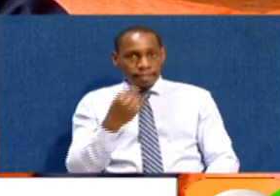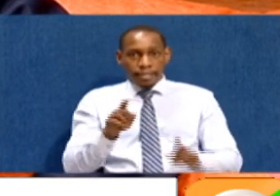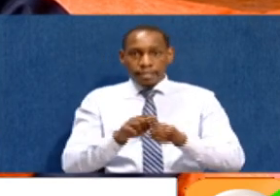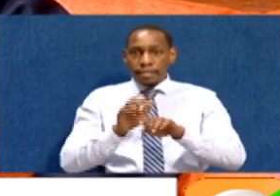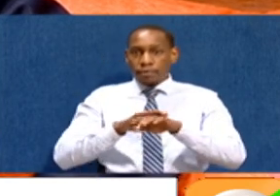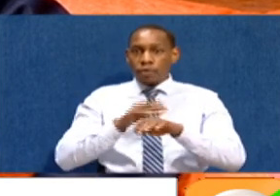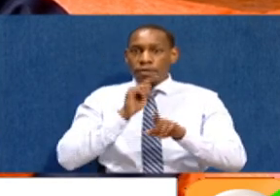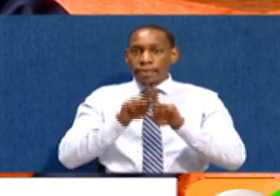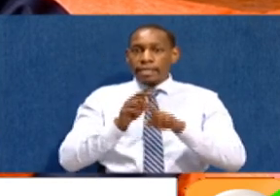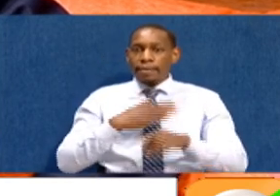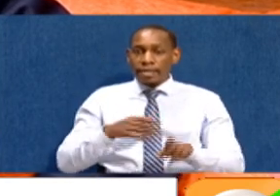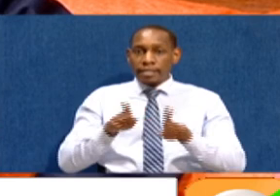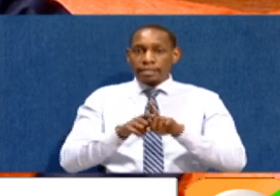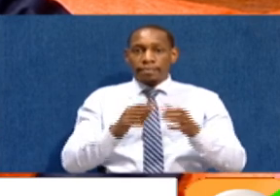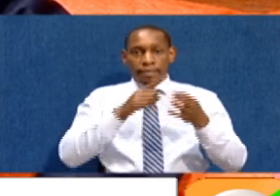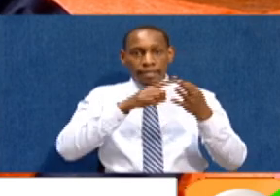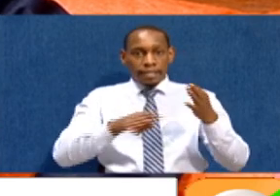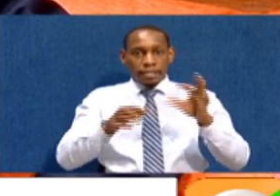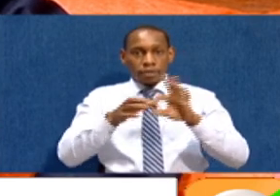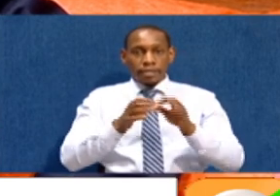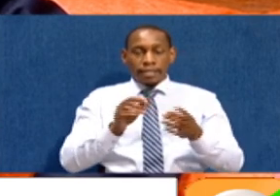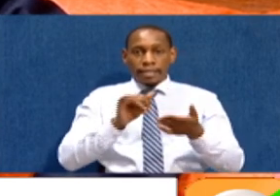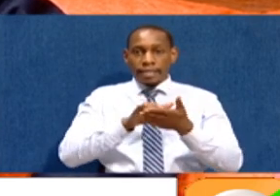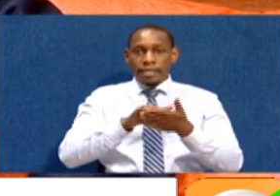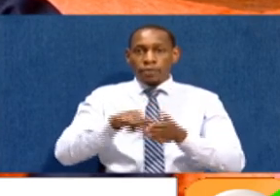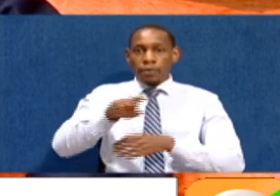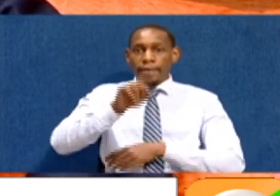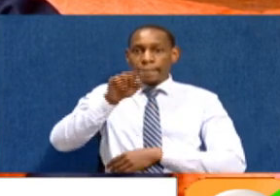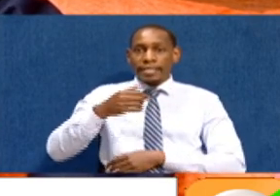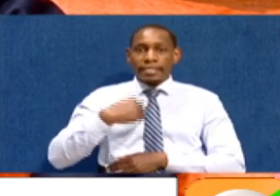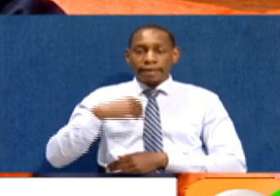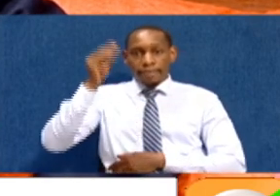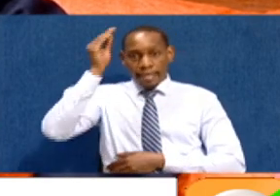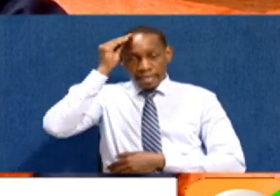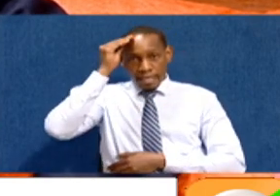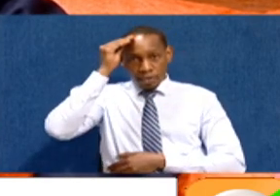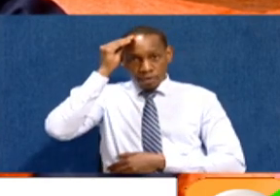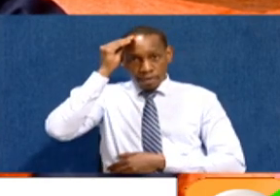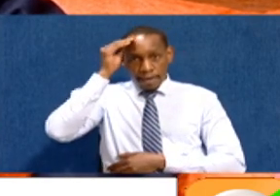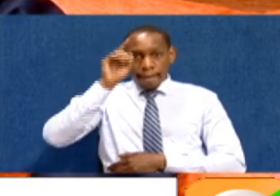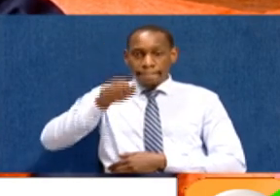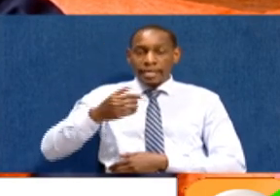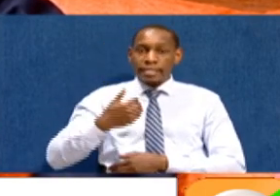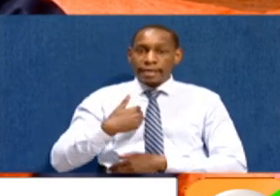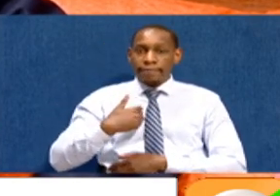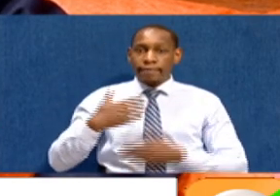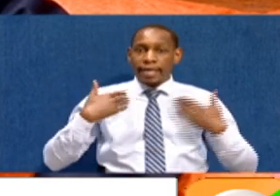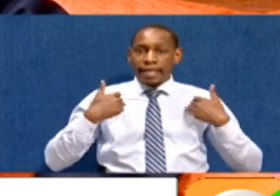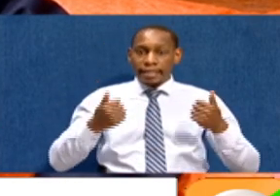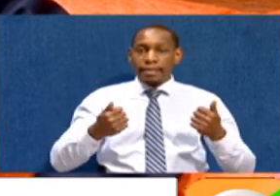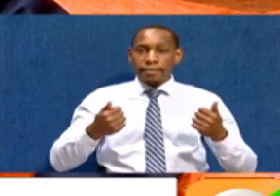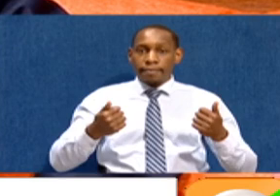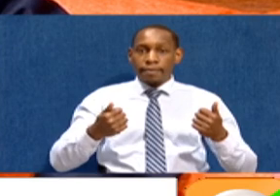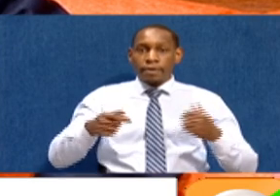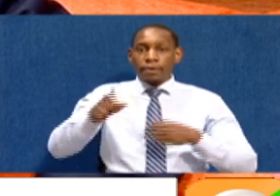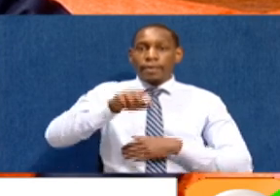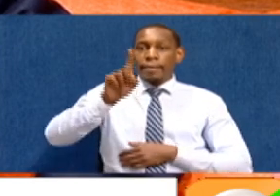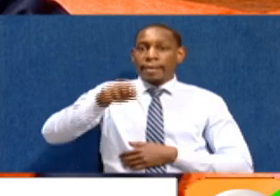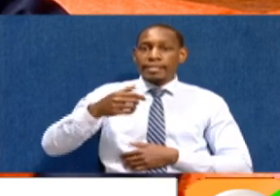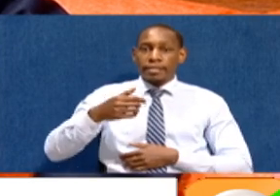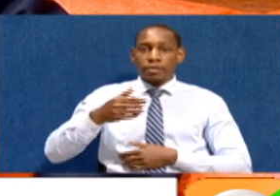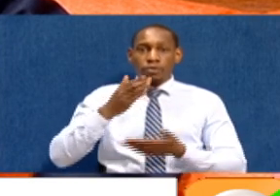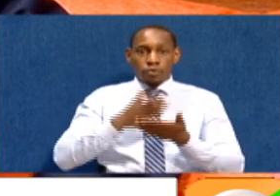good brother speaks to those three things. He says that we must have education, we must have health, we